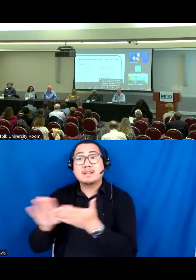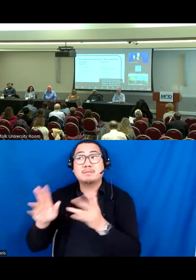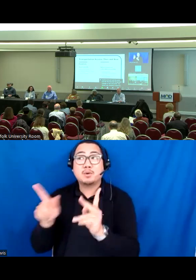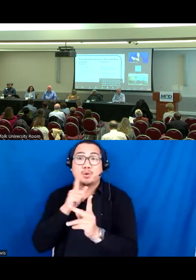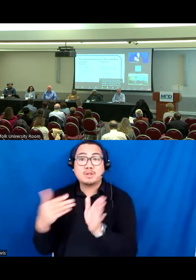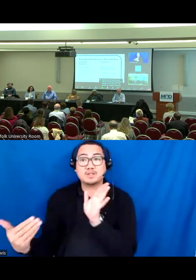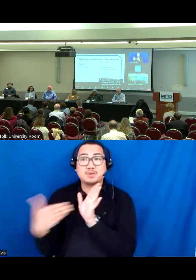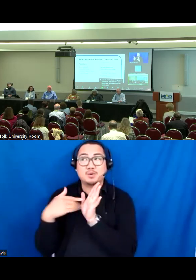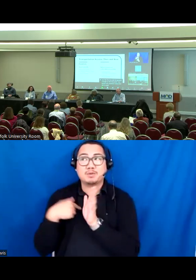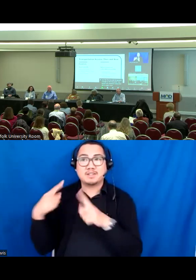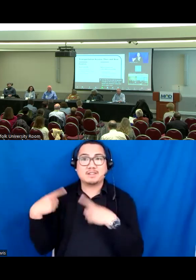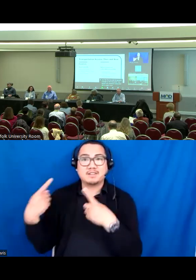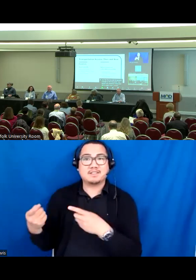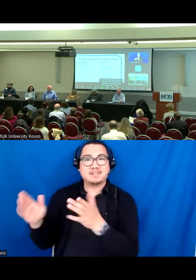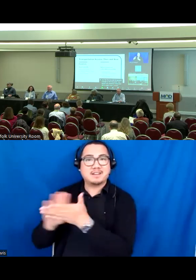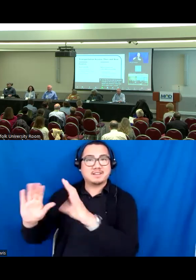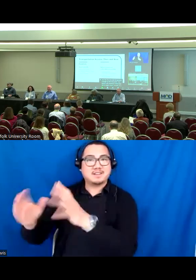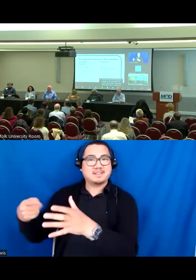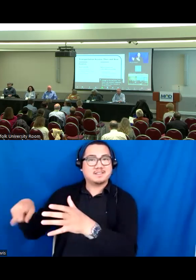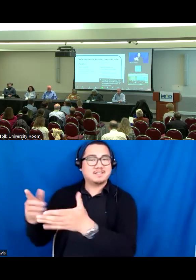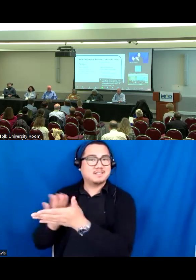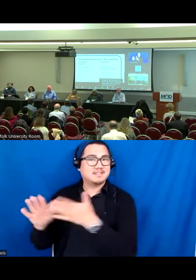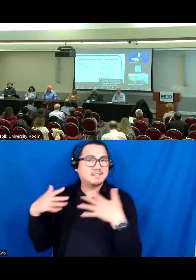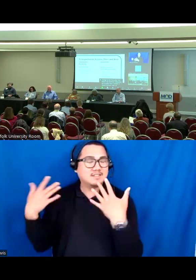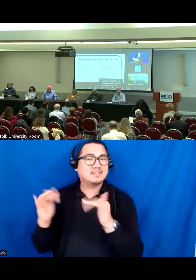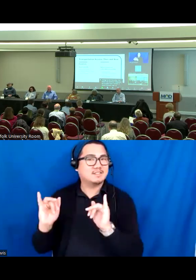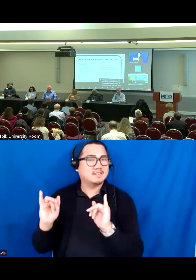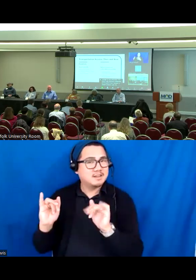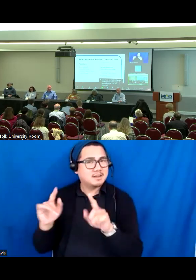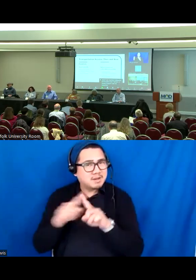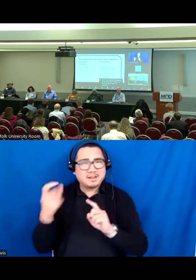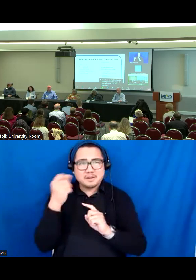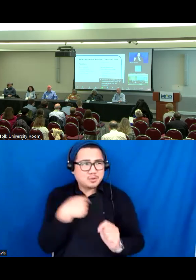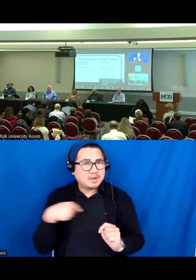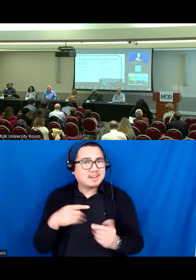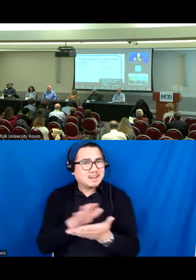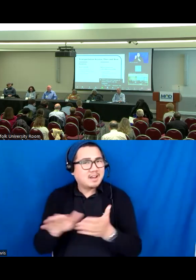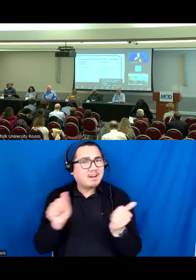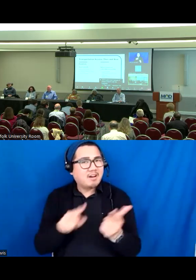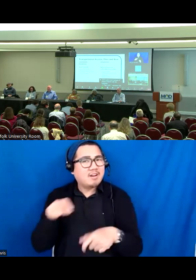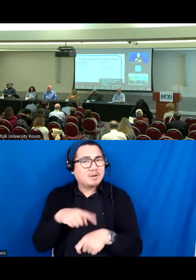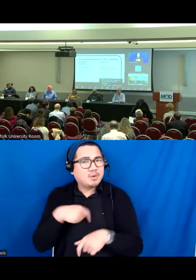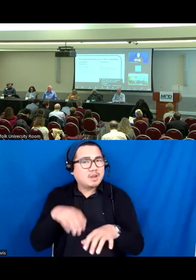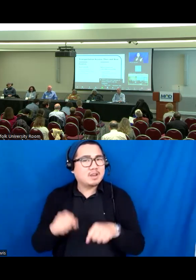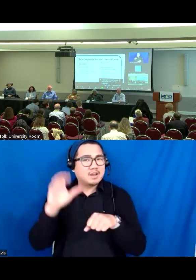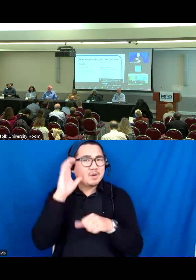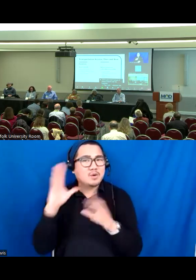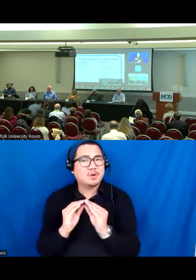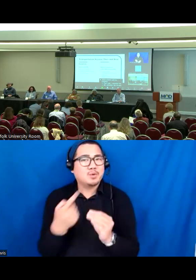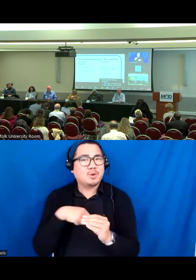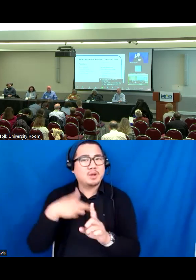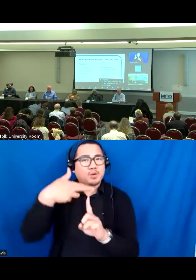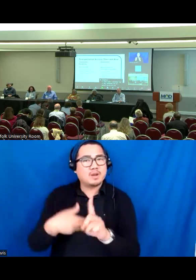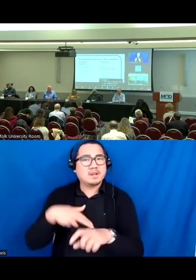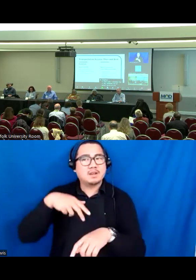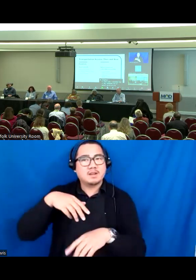me. That's right. I remember that. But we weren't nice all the time. You know, we held a public hearing. We rented space at the MBTA